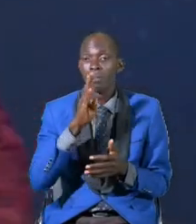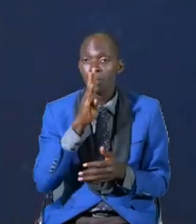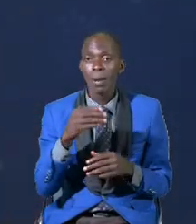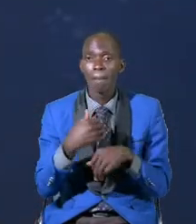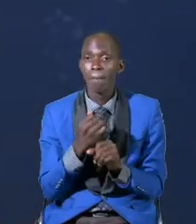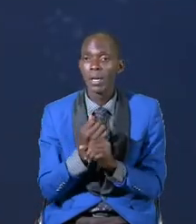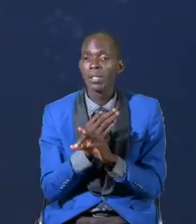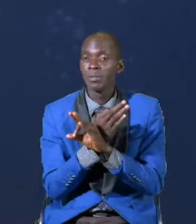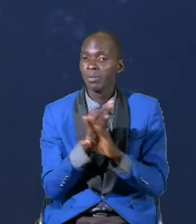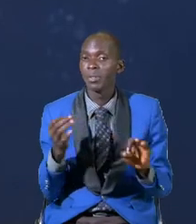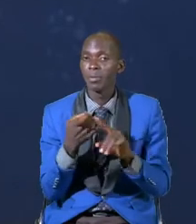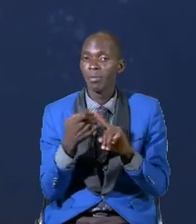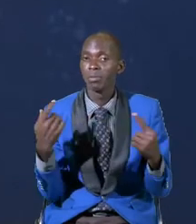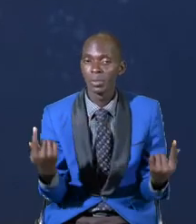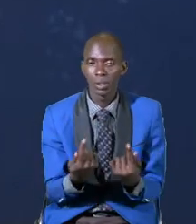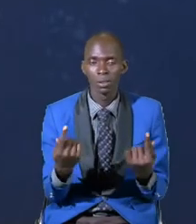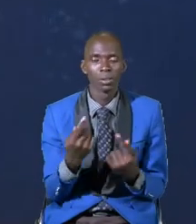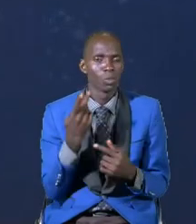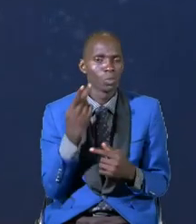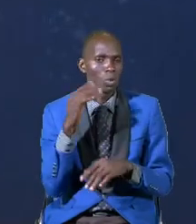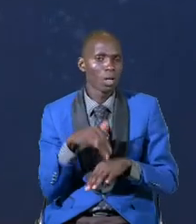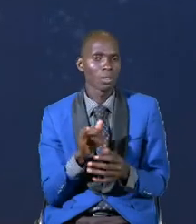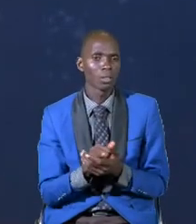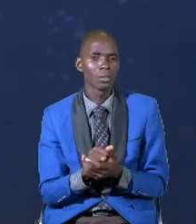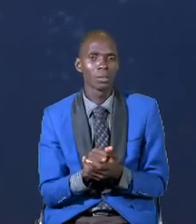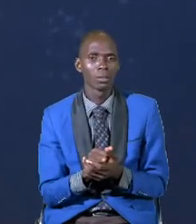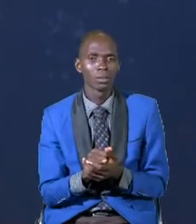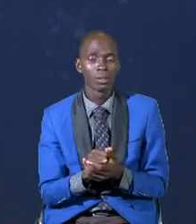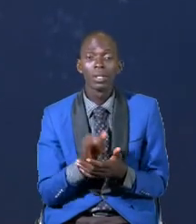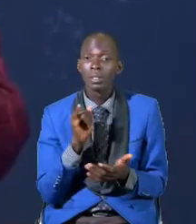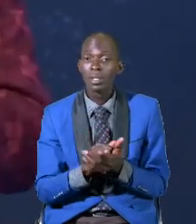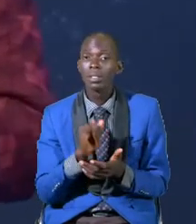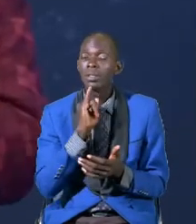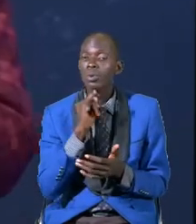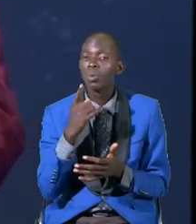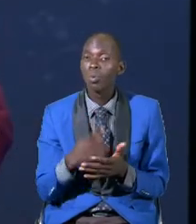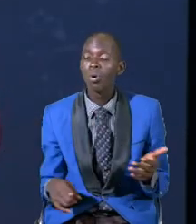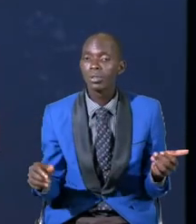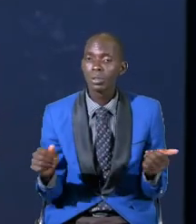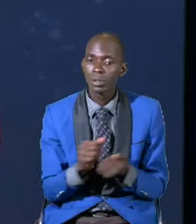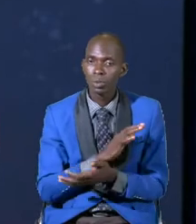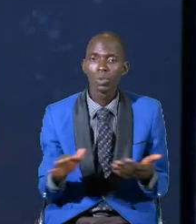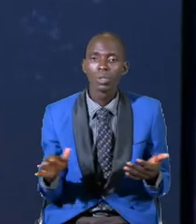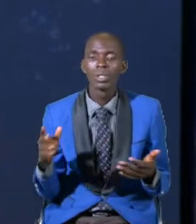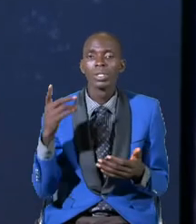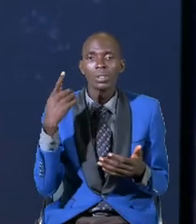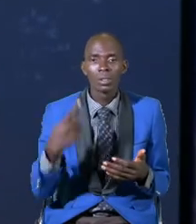from sin. Look at that. That's what destroyed the prospects